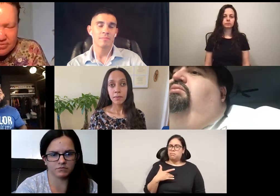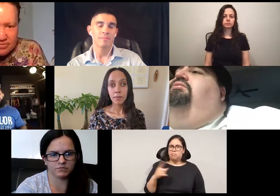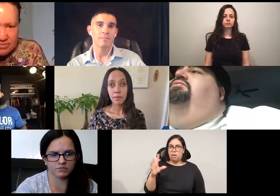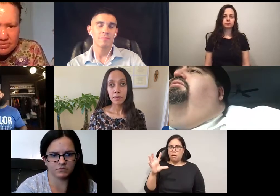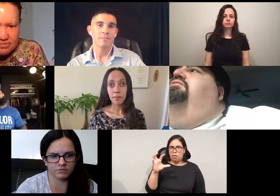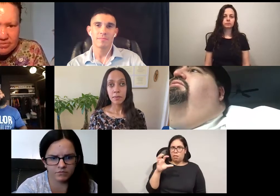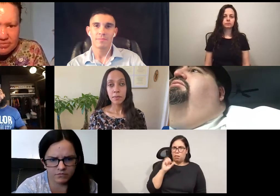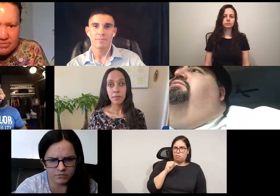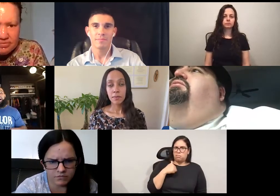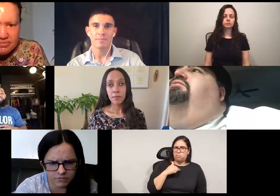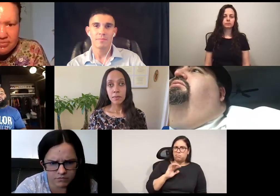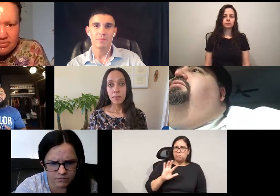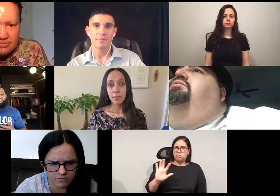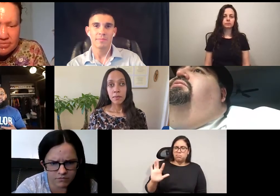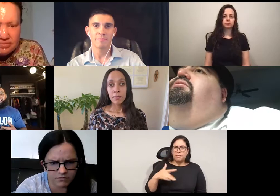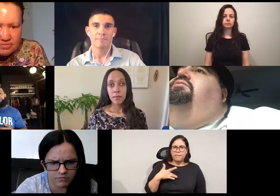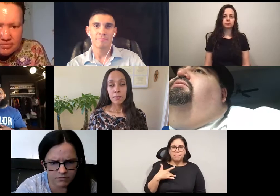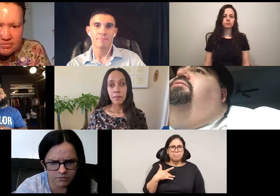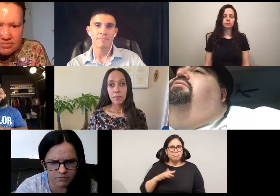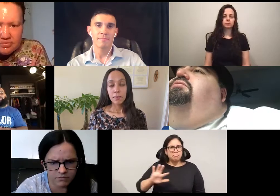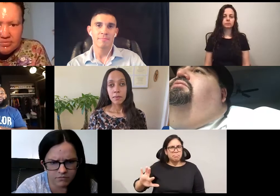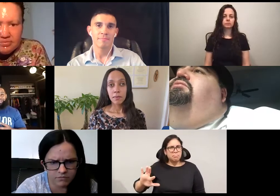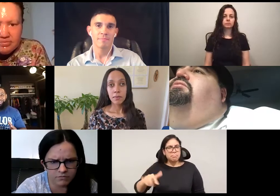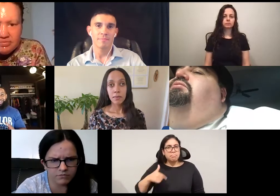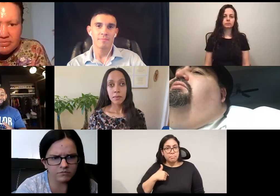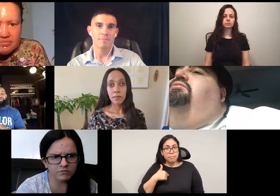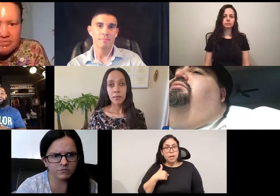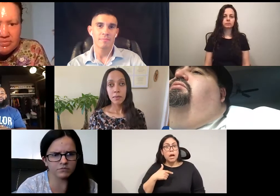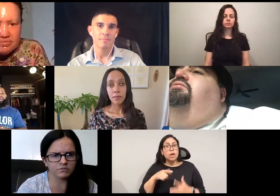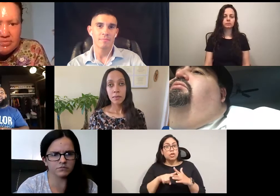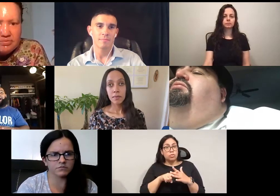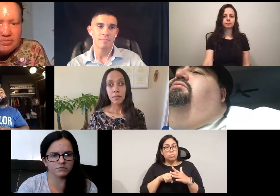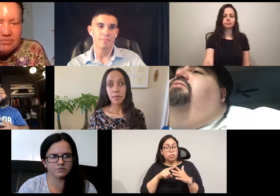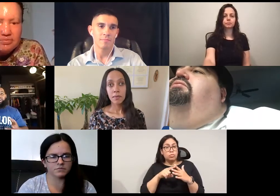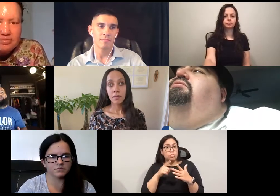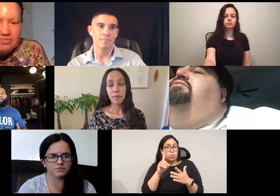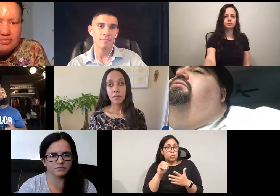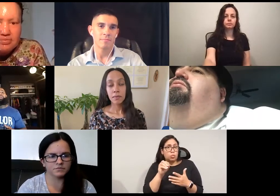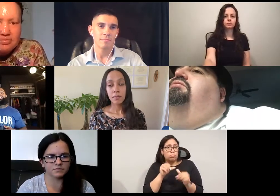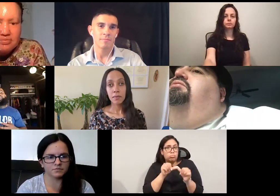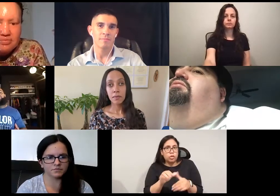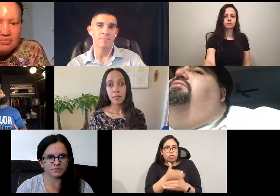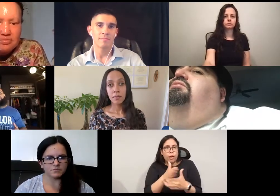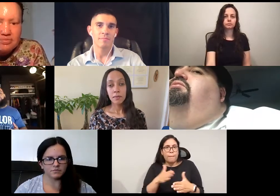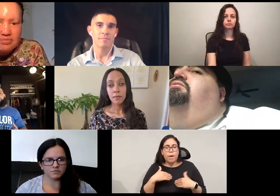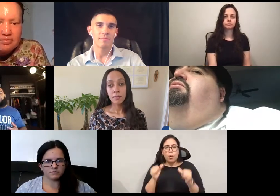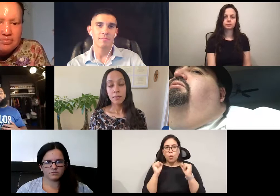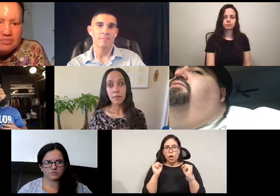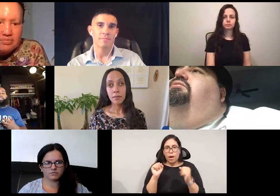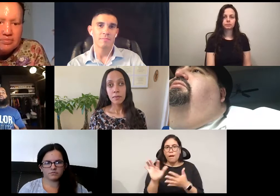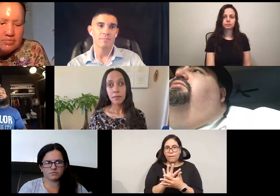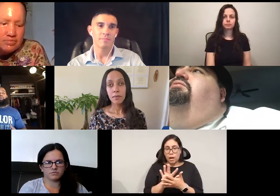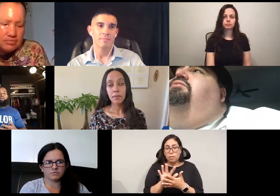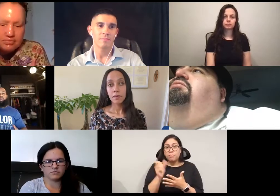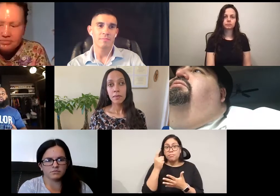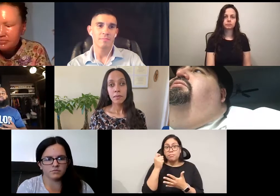get away from. Now, I do share a lot of my workout videos, but I don't as much as I used to,